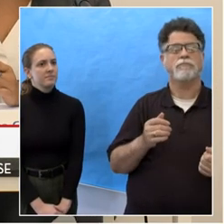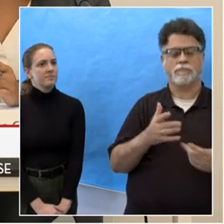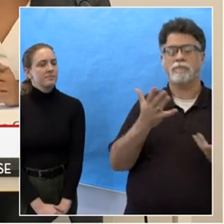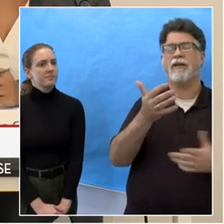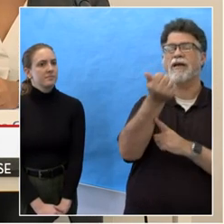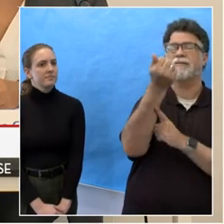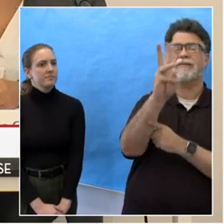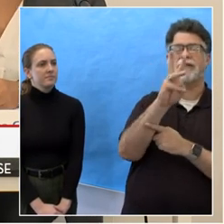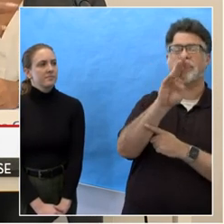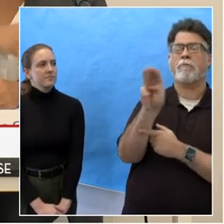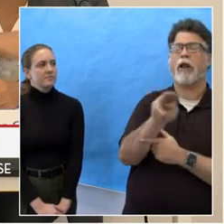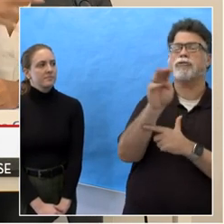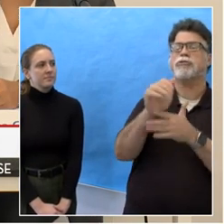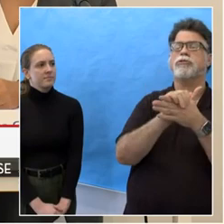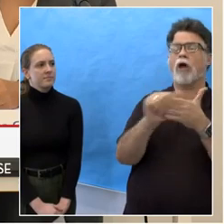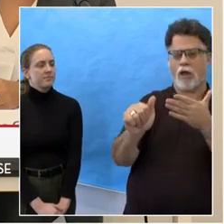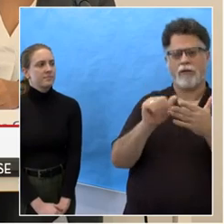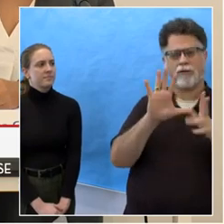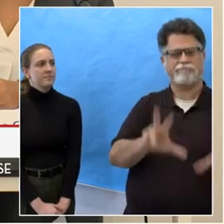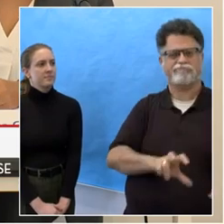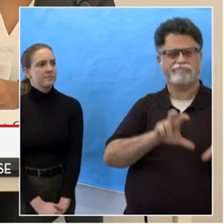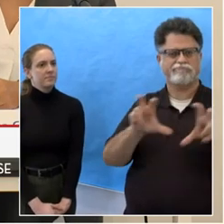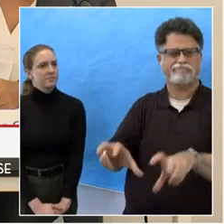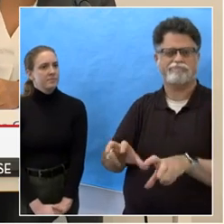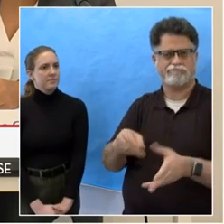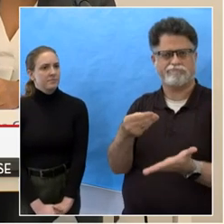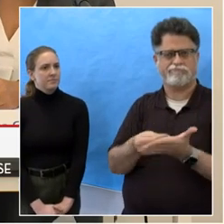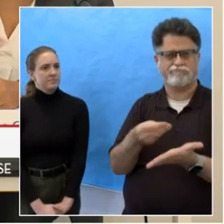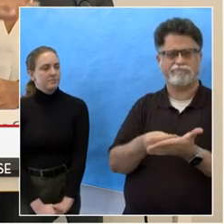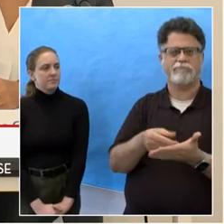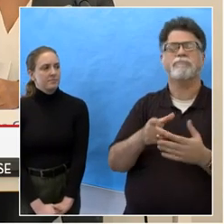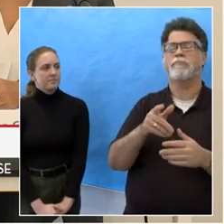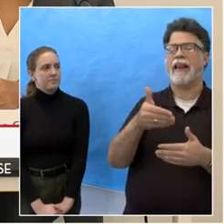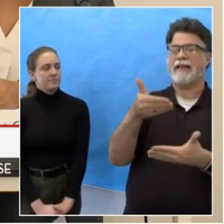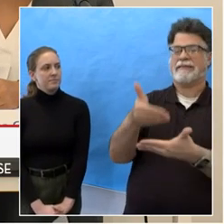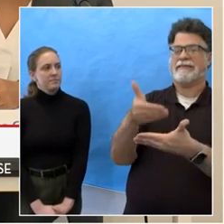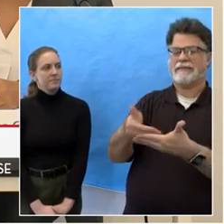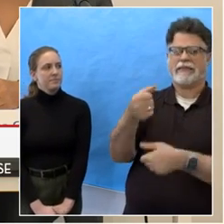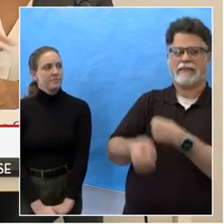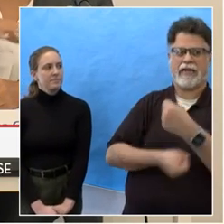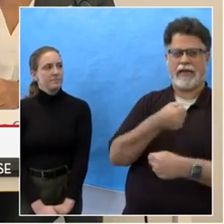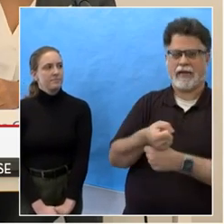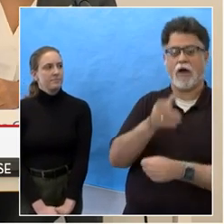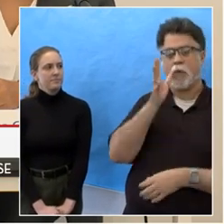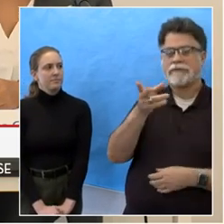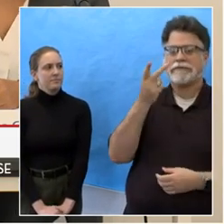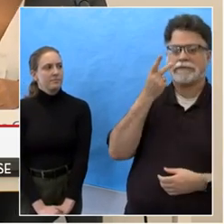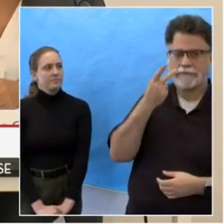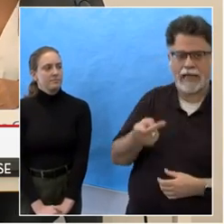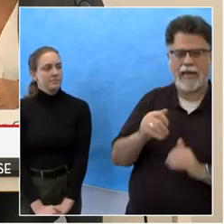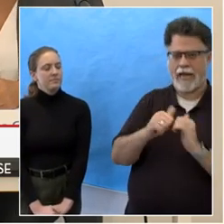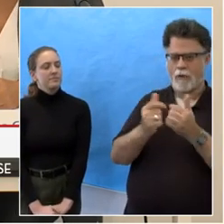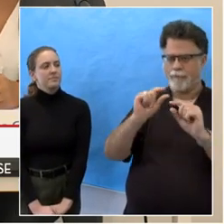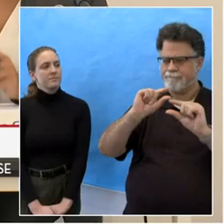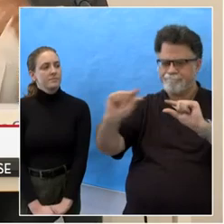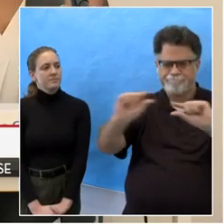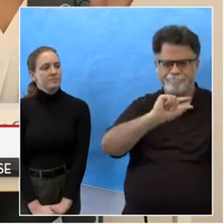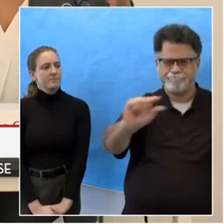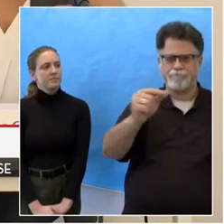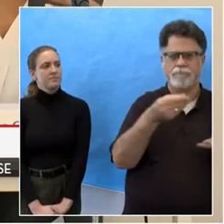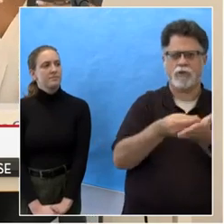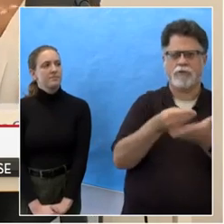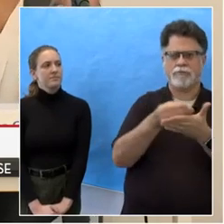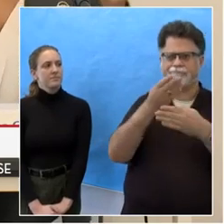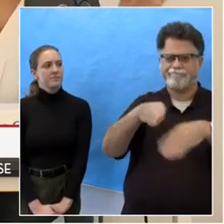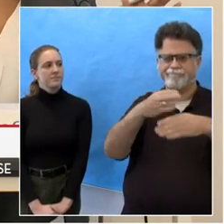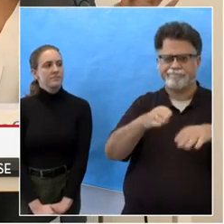concluding at the end of this year, which is why you're hearing us talk about a deeper investment and talking about that investment playing out over the next 5 years. It would be